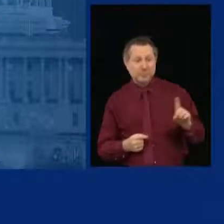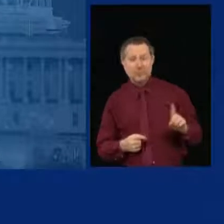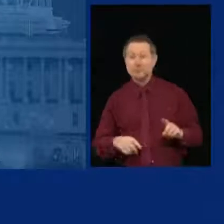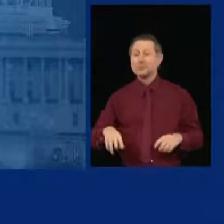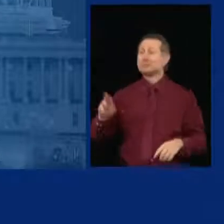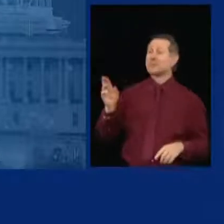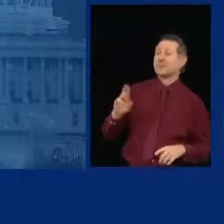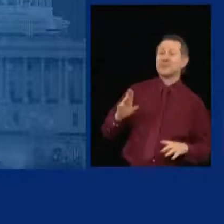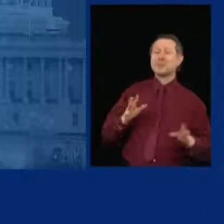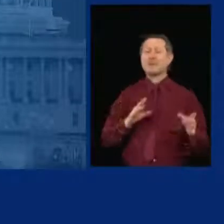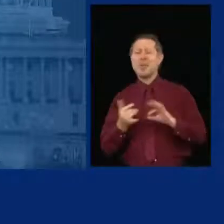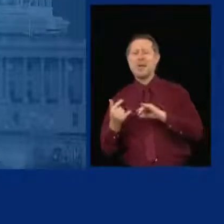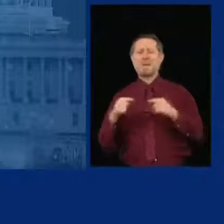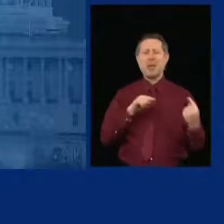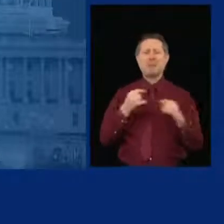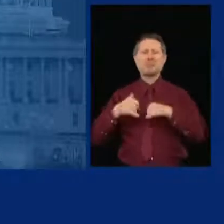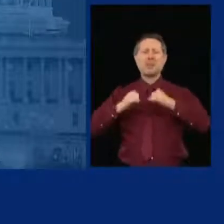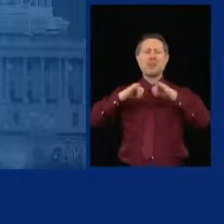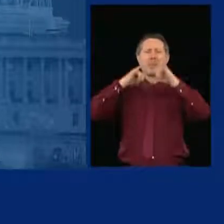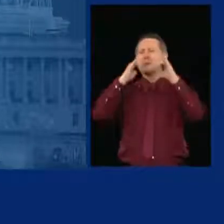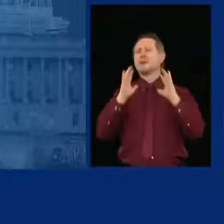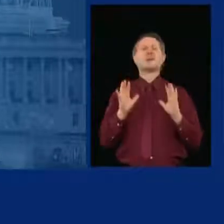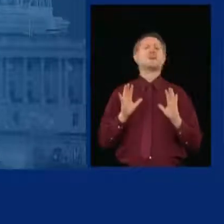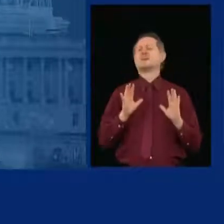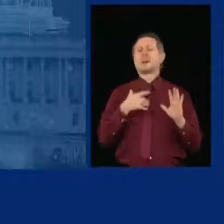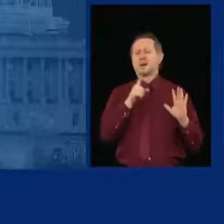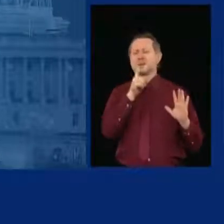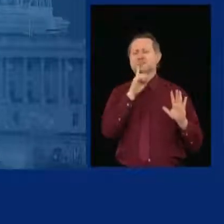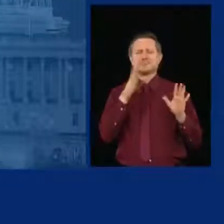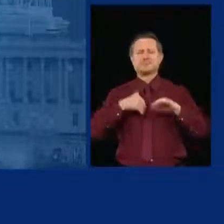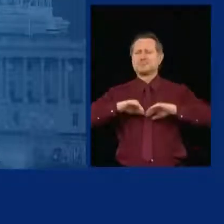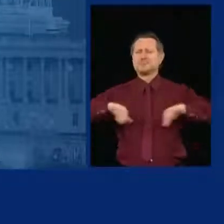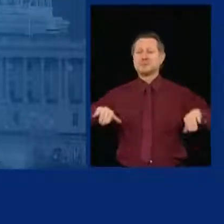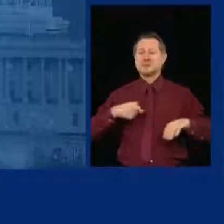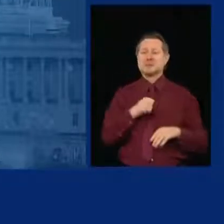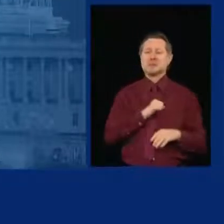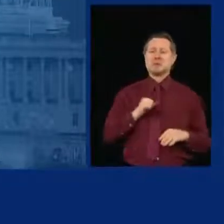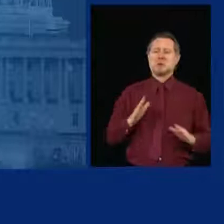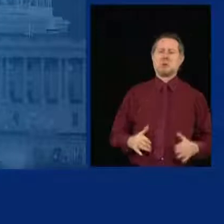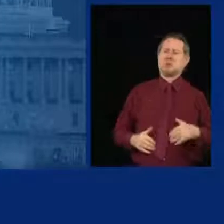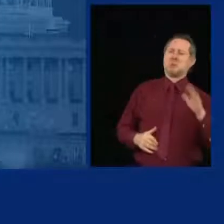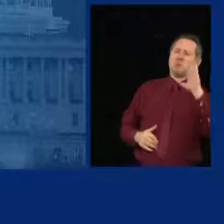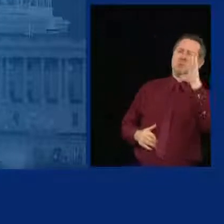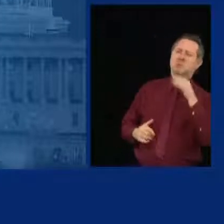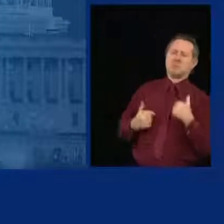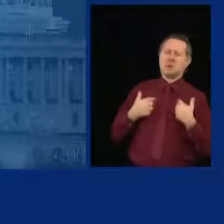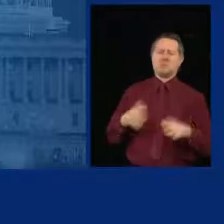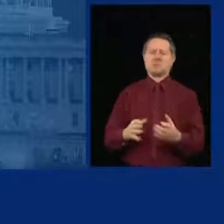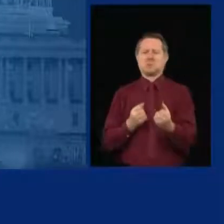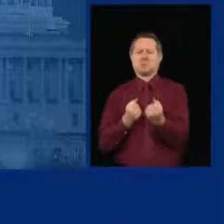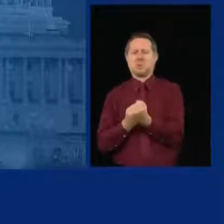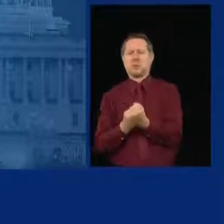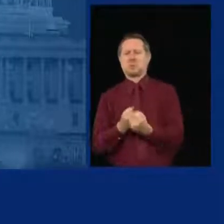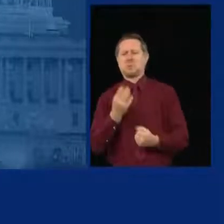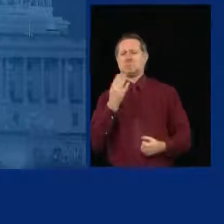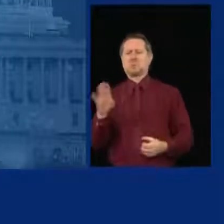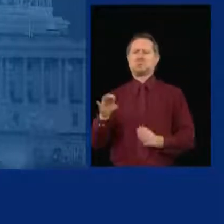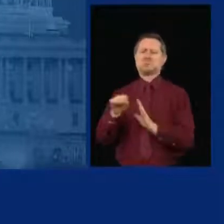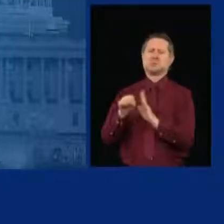this is the moment. I mean, for senators to be talking about, I'm not going to bail out blue states because the blue